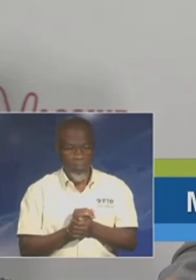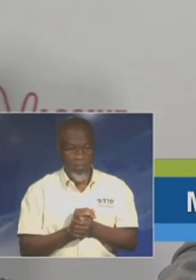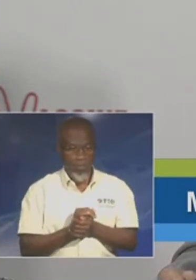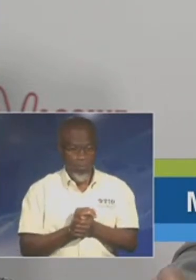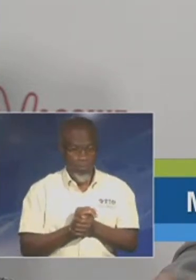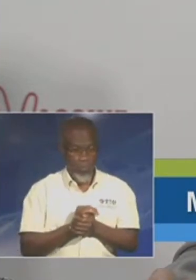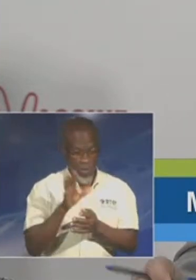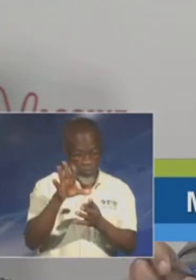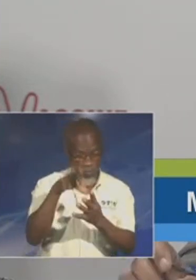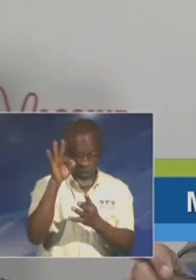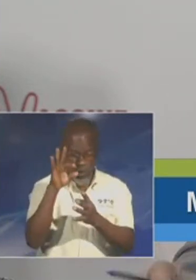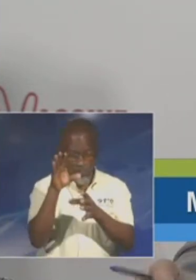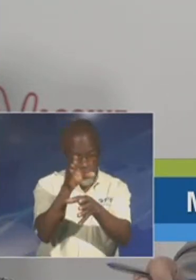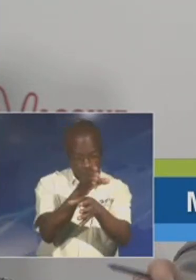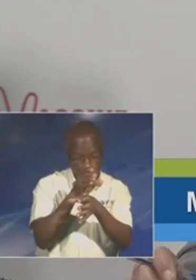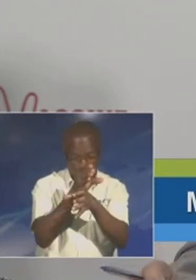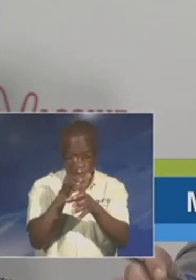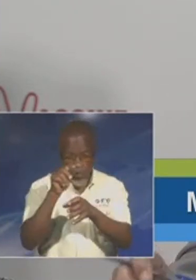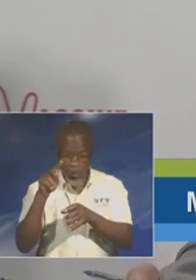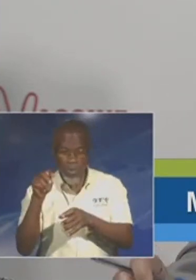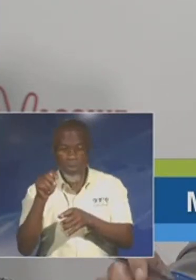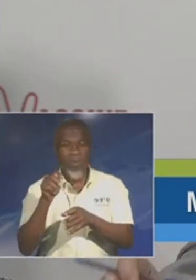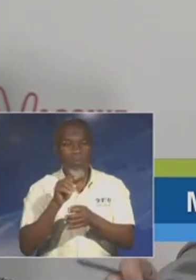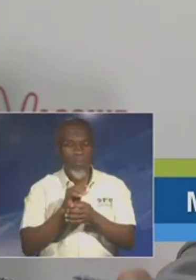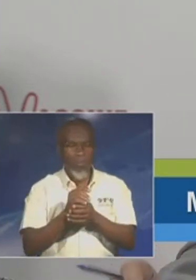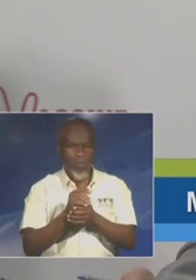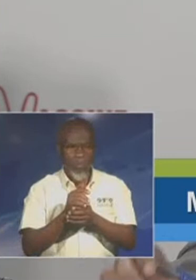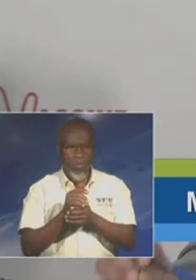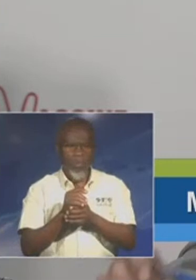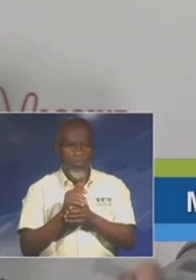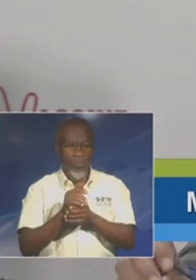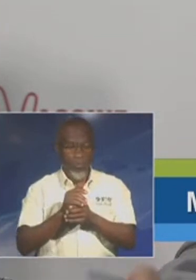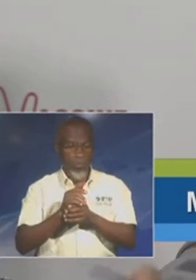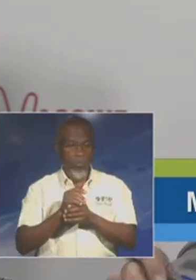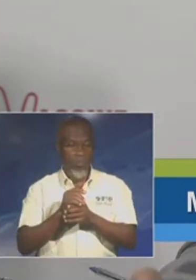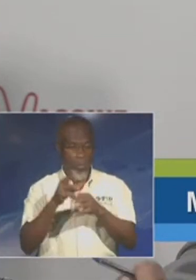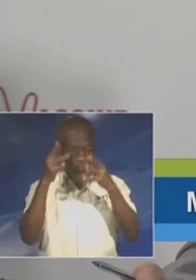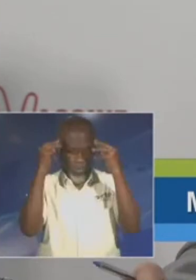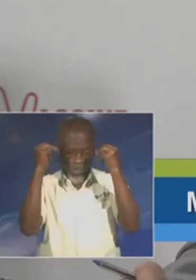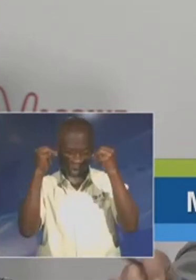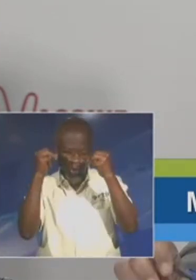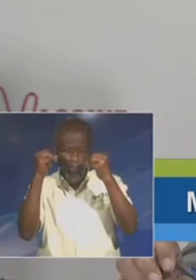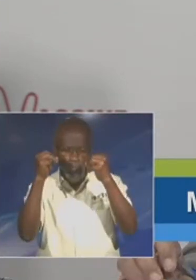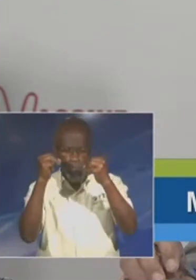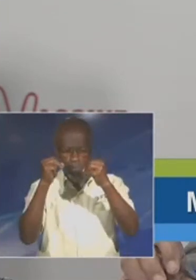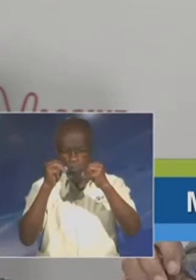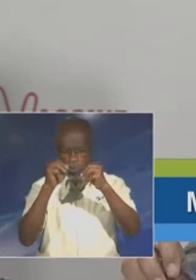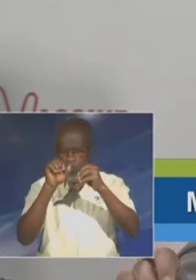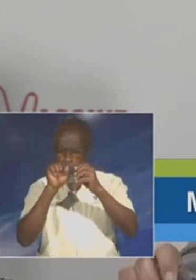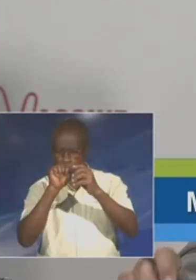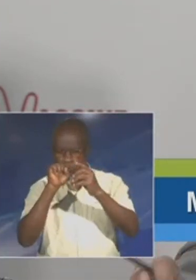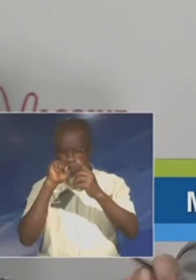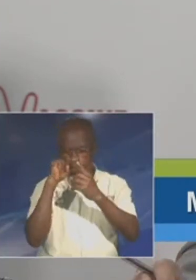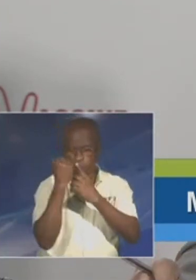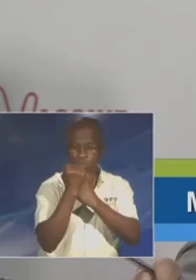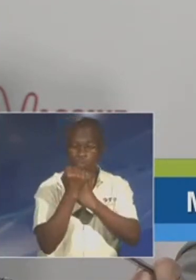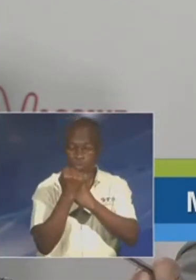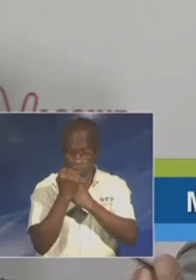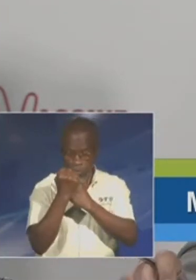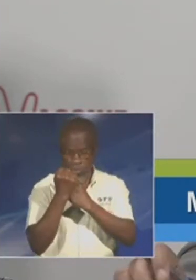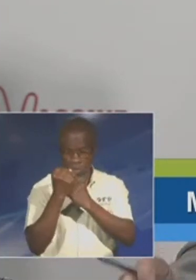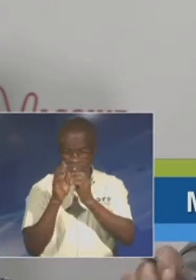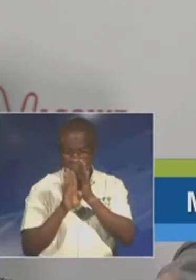TT, the Ministry of Social Development and Family Services also has, under their